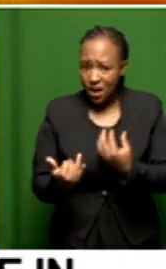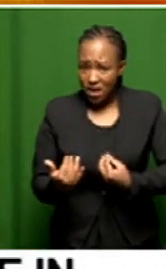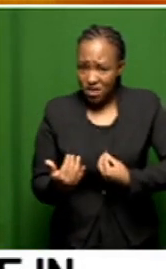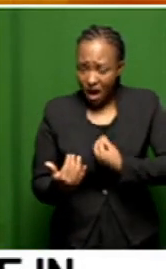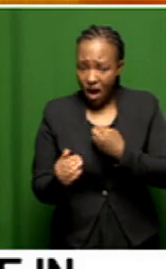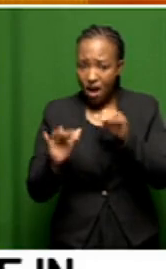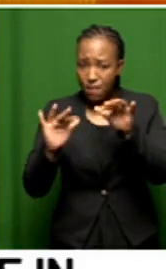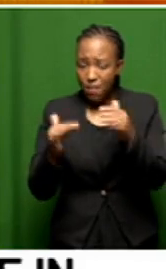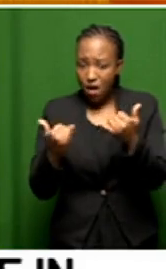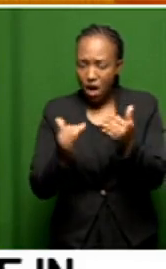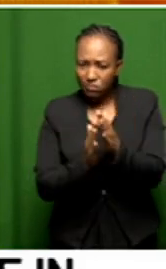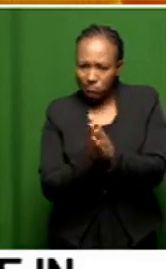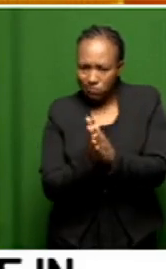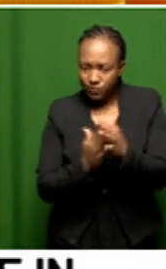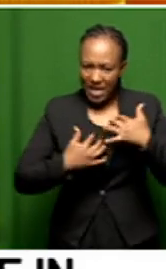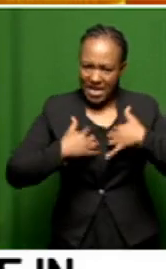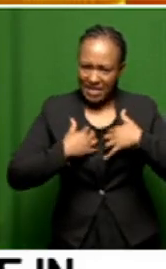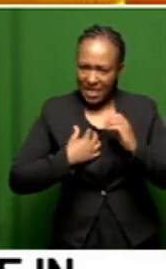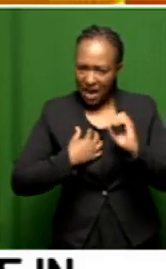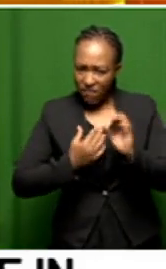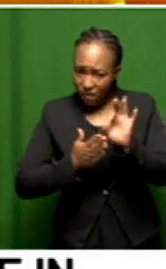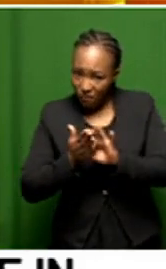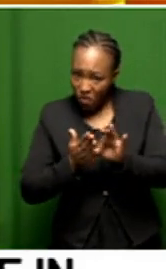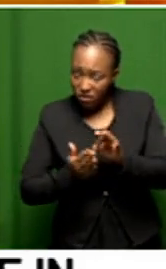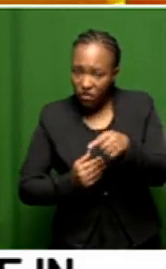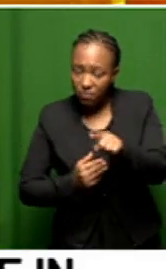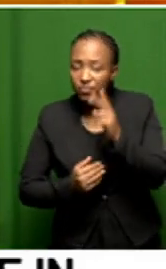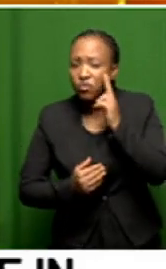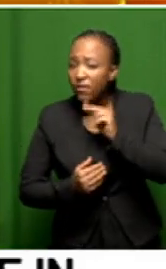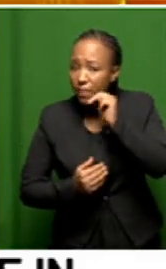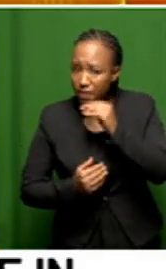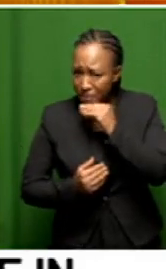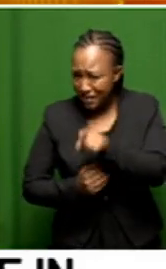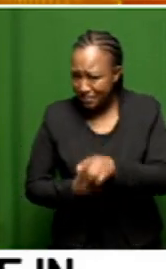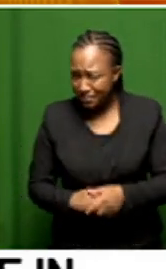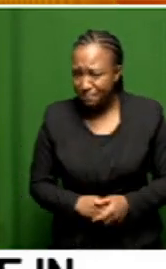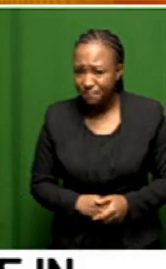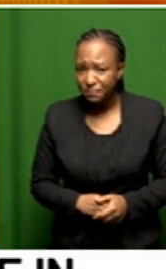people are in fact keen to vote in the November polls?